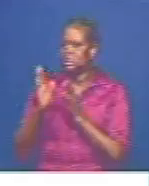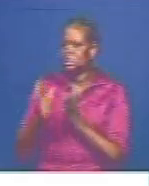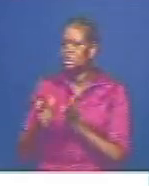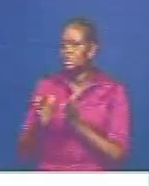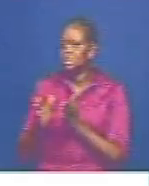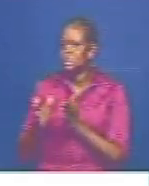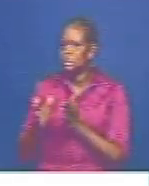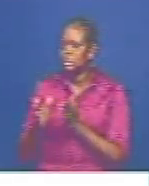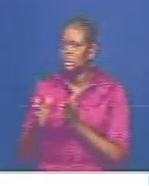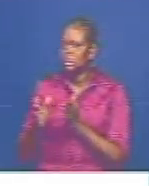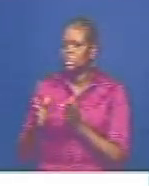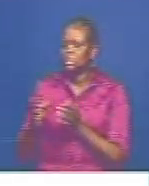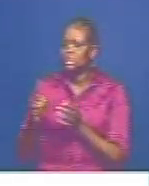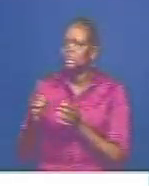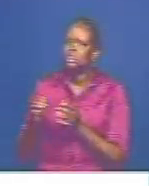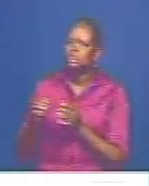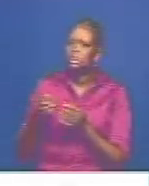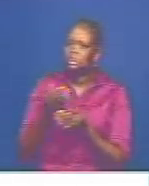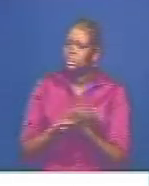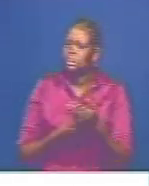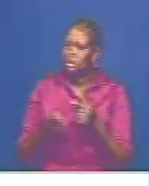Mentor. And this is a hoodie.